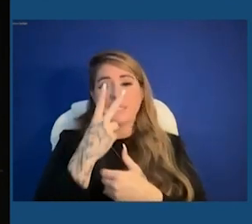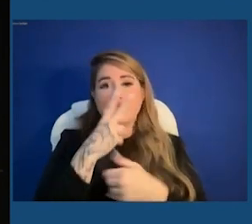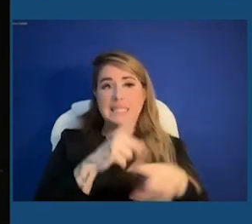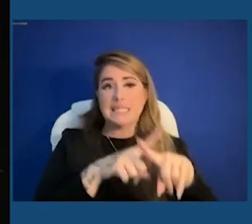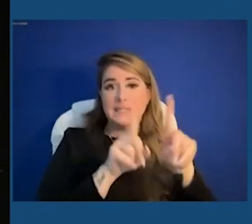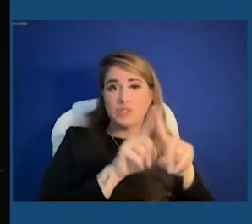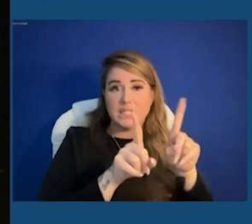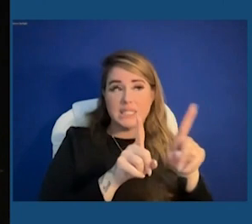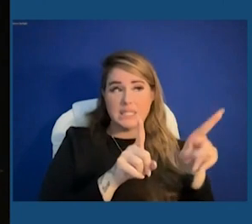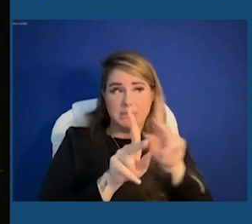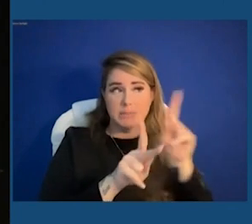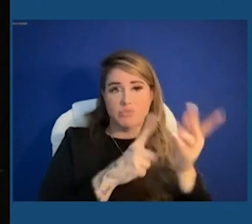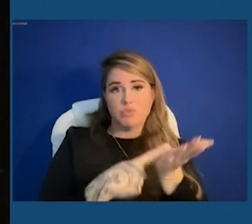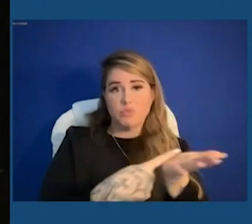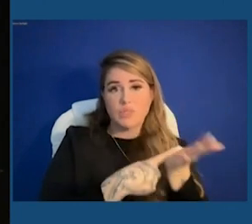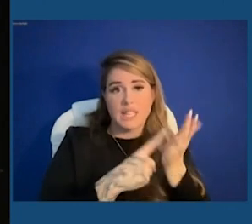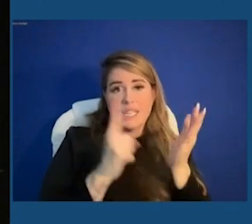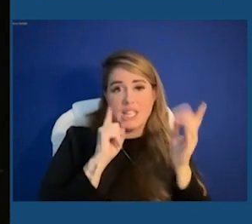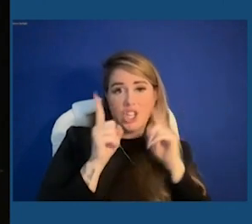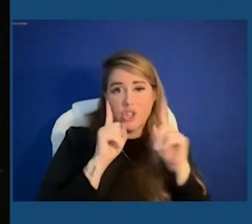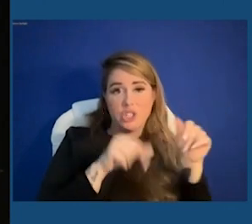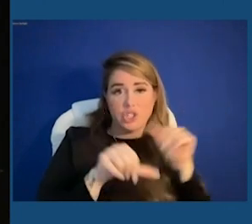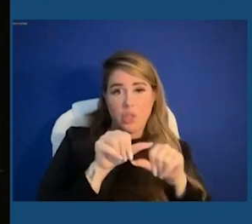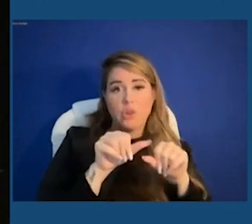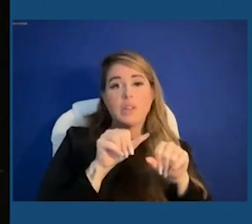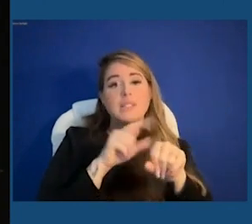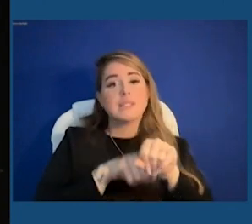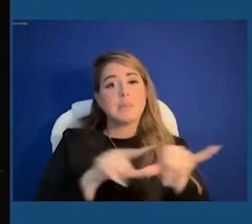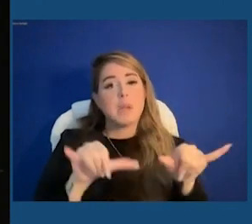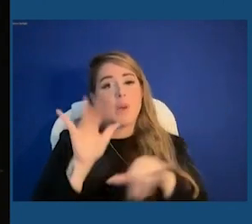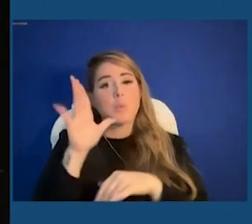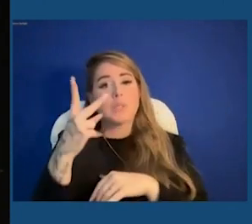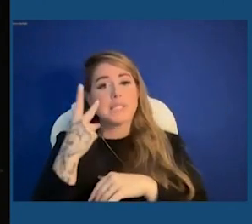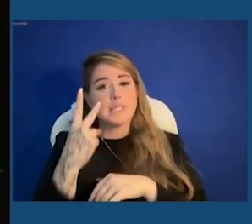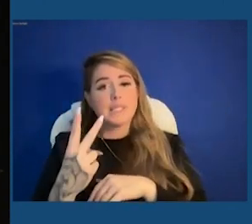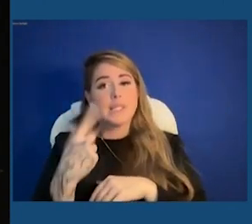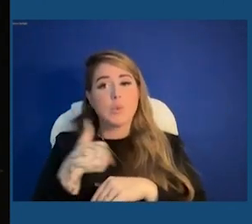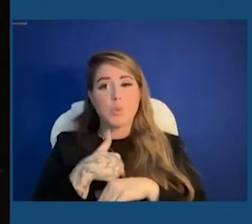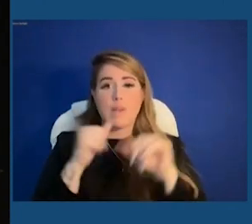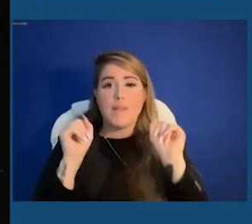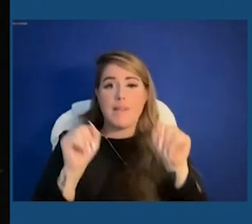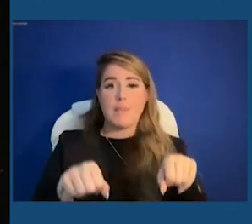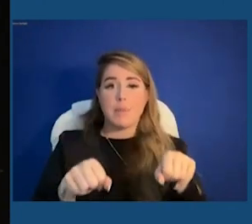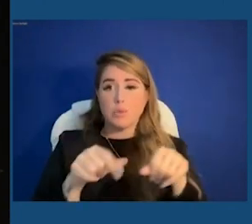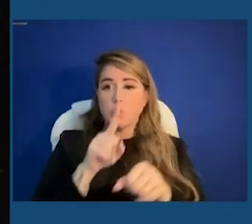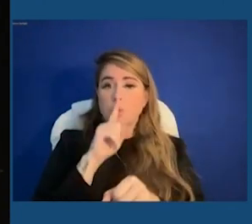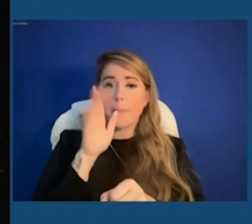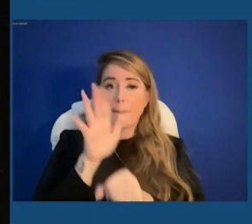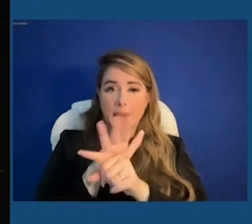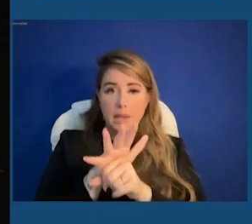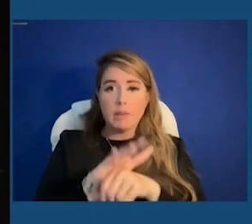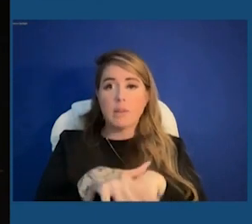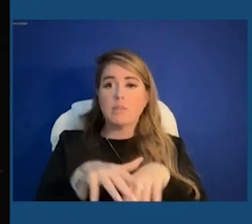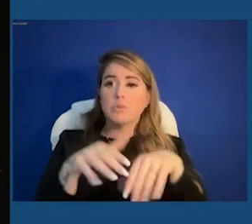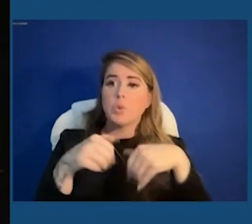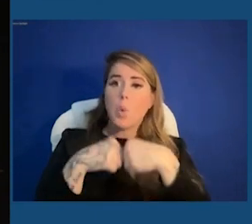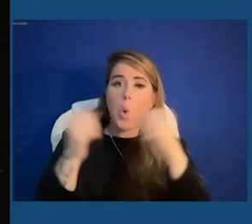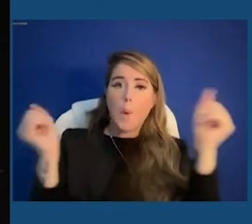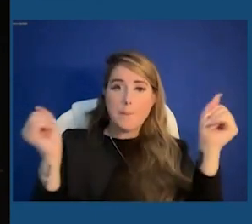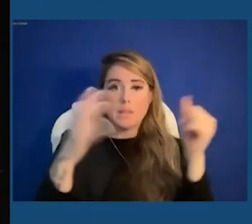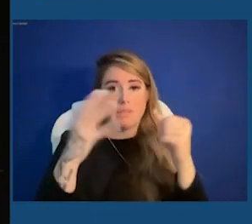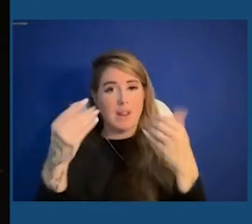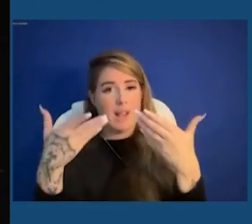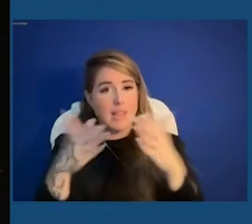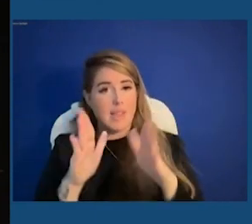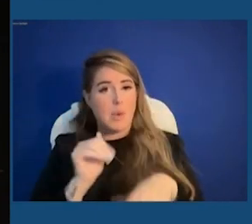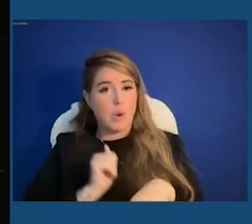heard, and within that differences also being able to commit to open up and allow